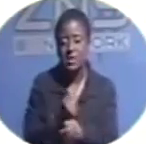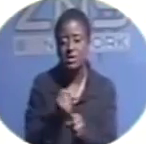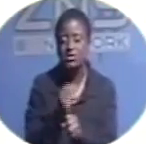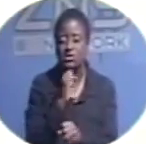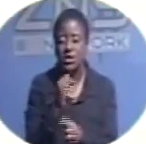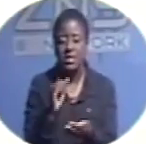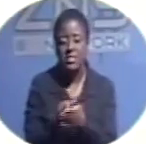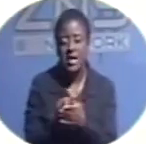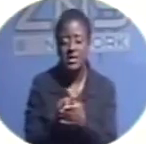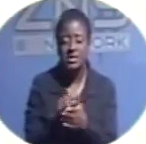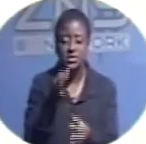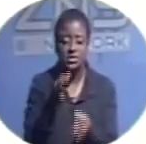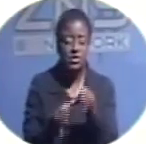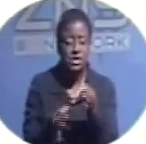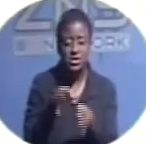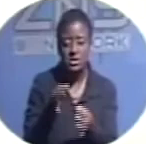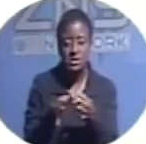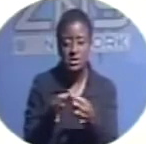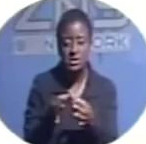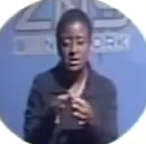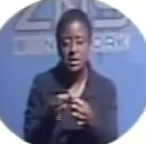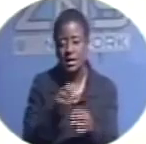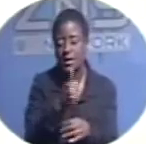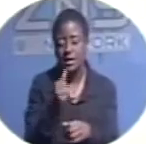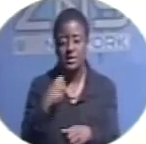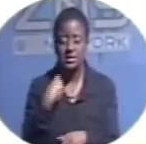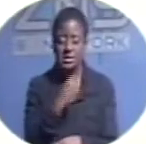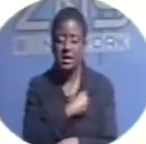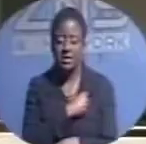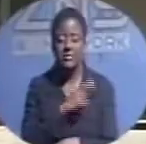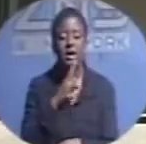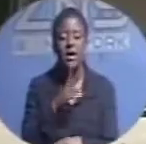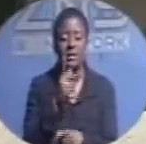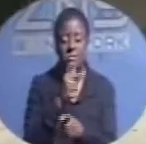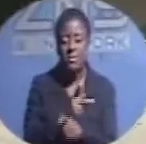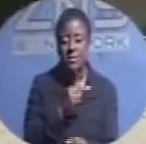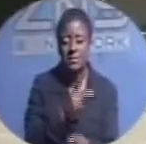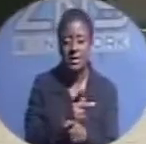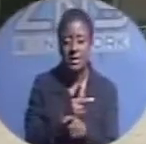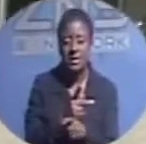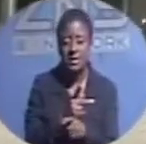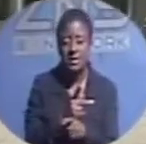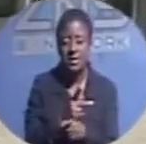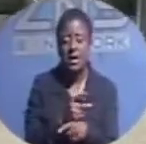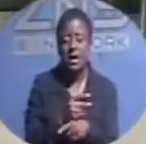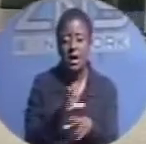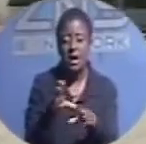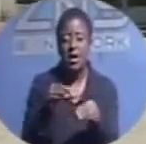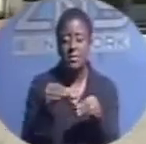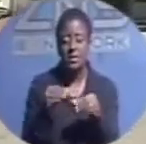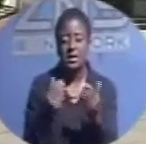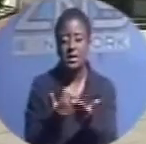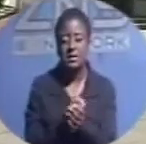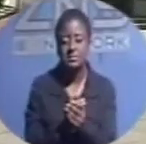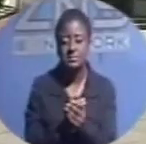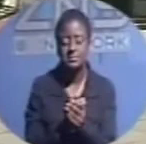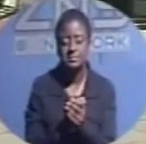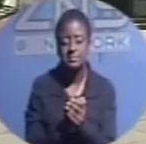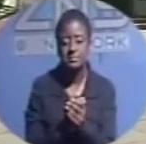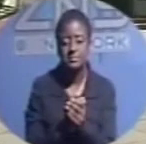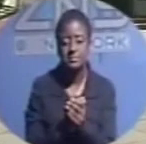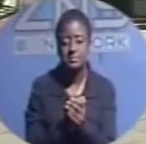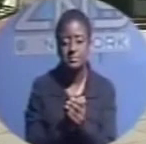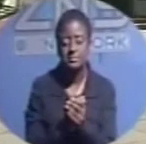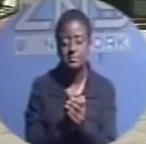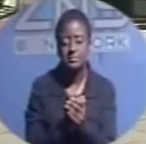other branches of the legal system are being properly accommodated. In this vein, Permanent Secretary at the Office of the Attorney General,